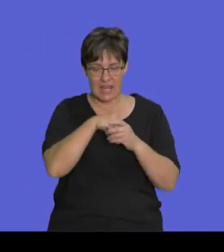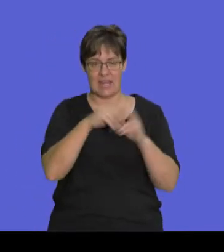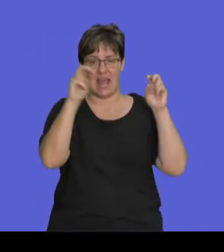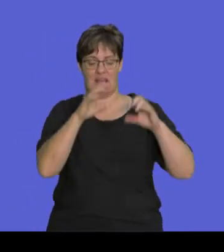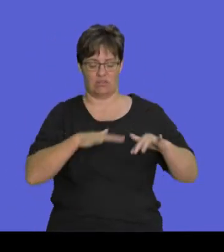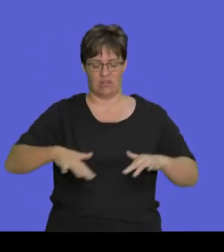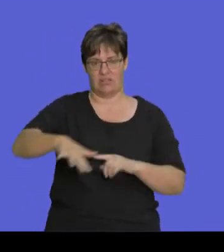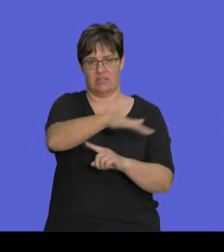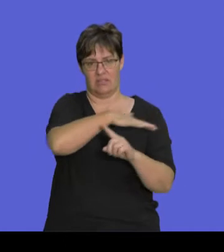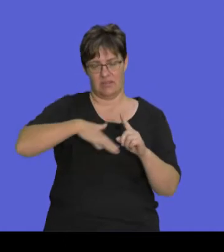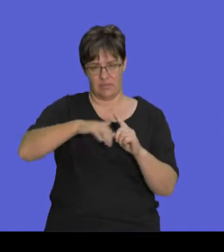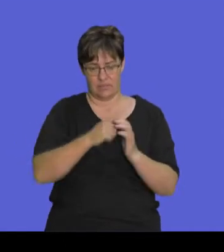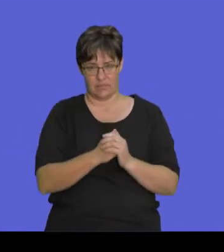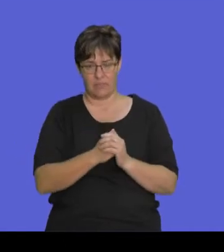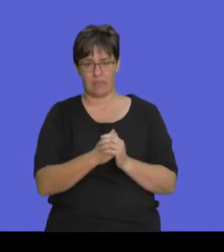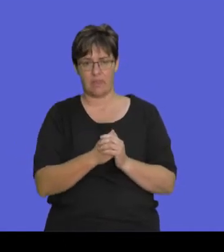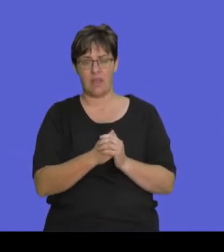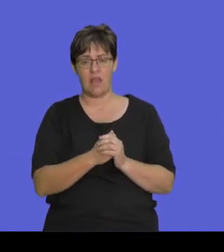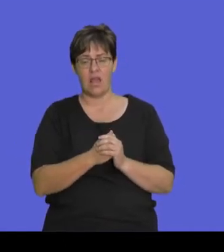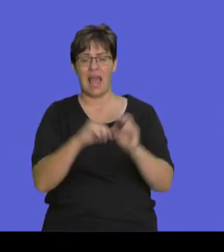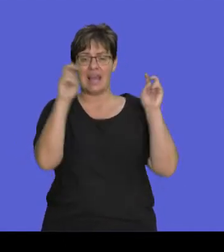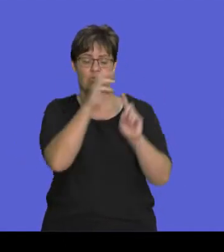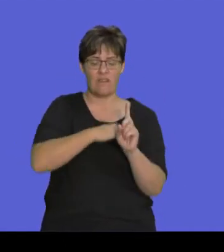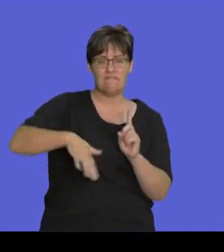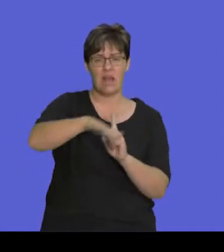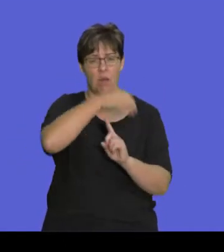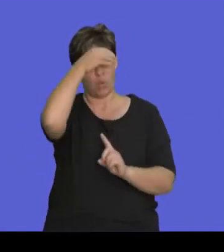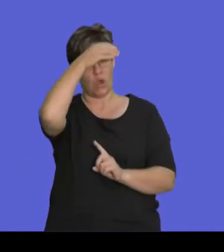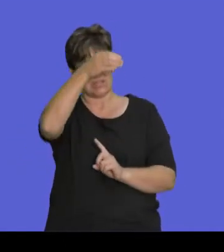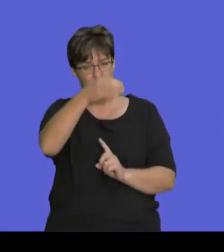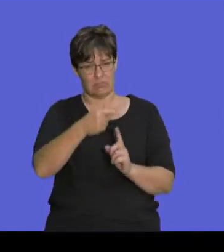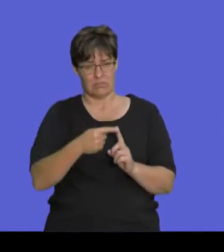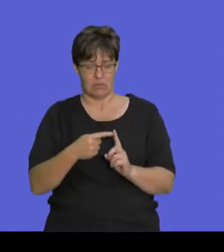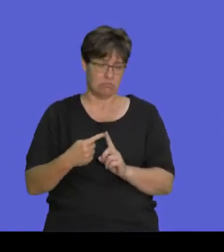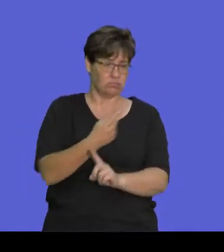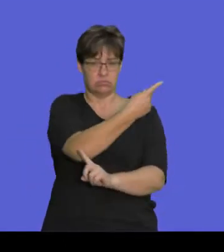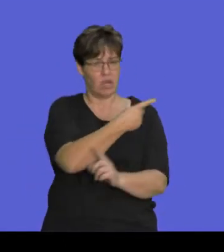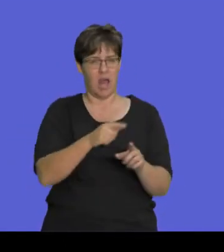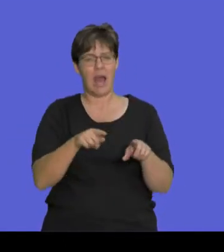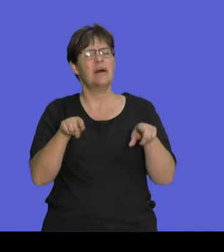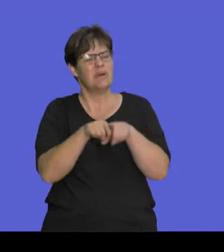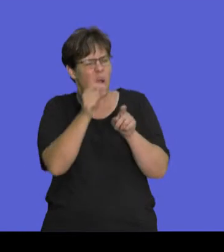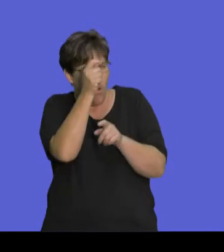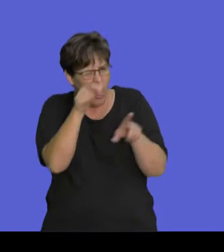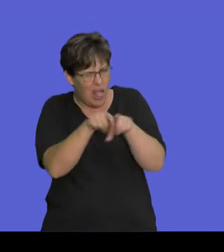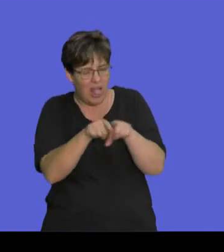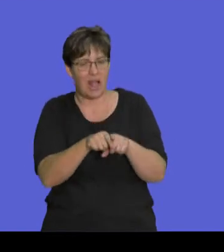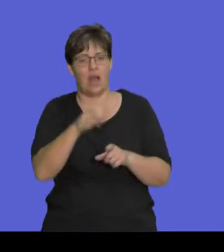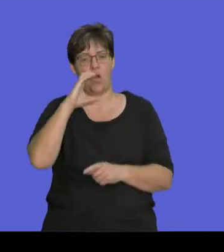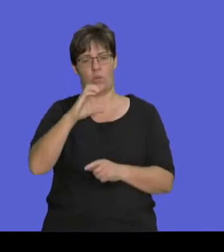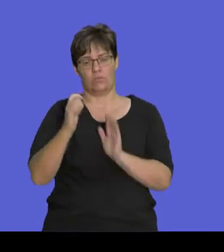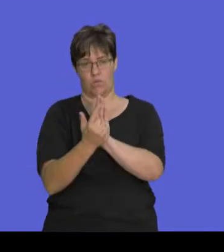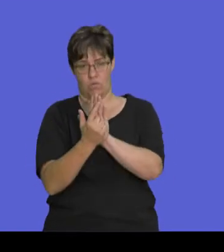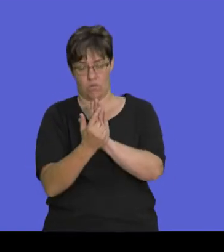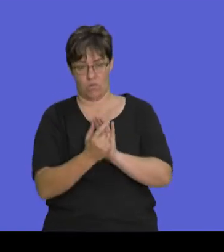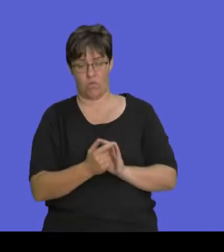field. And the concept of electric field is not exactly far removed from the Coulomb's law, because the Coulomb's law says to